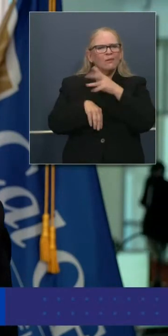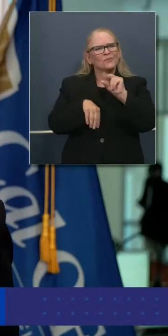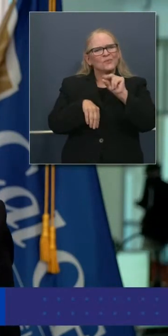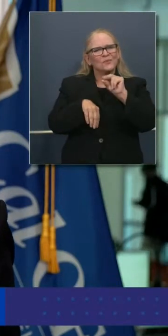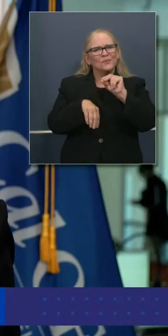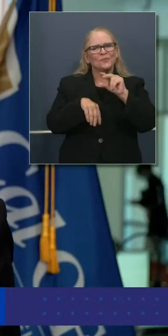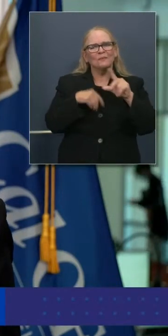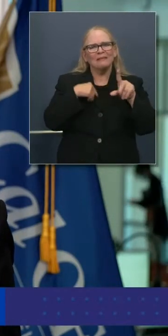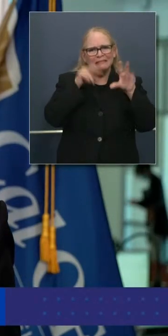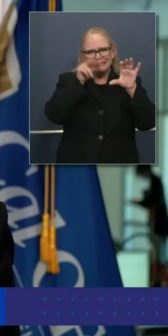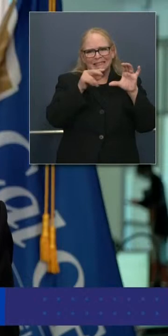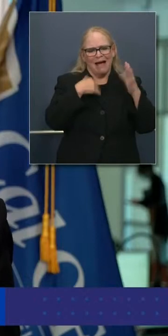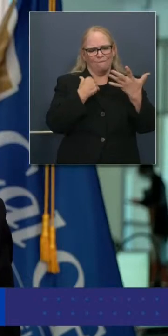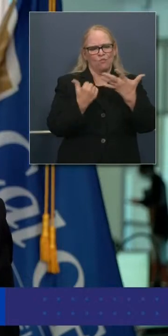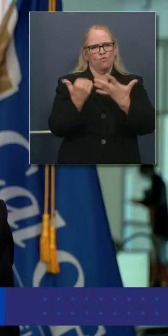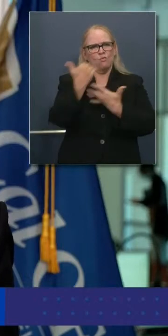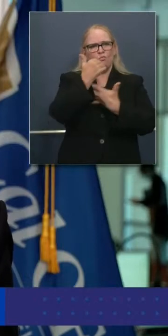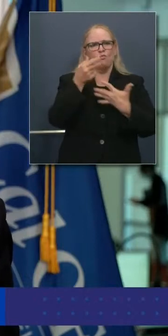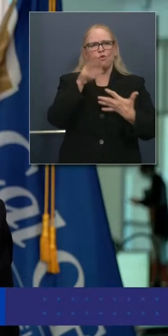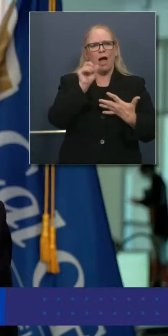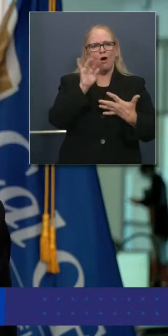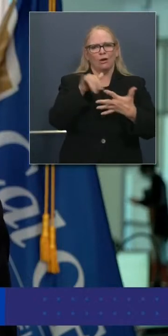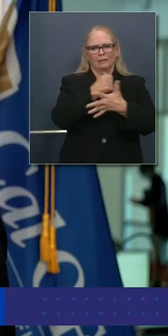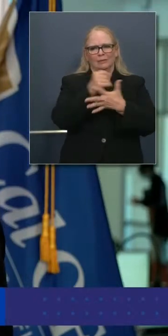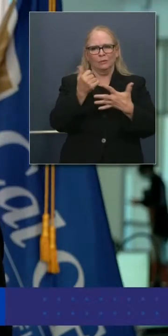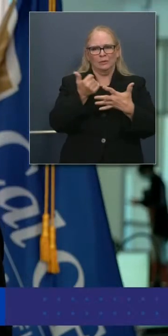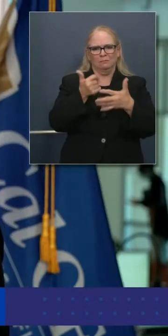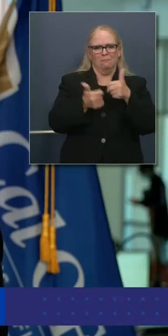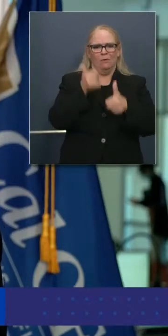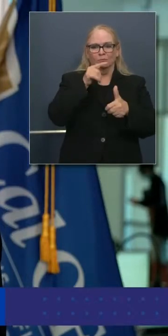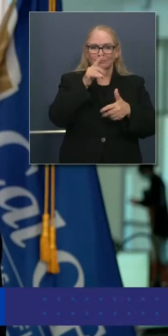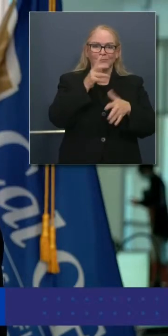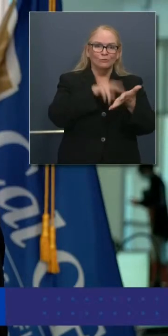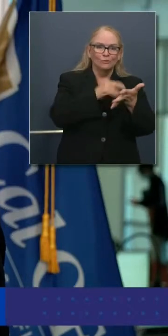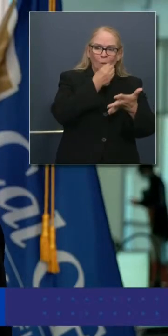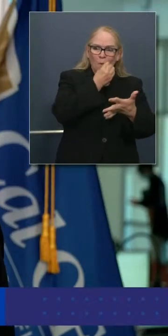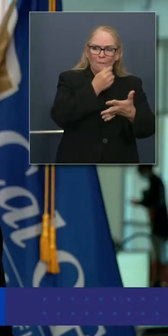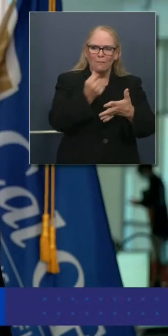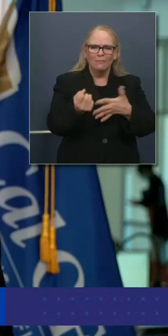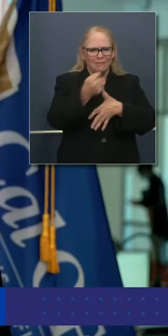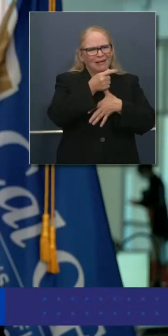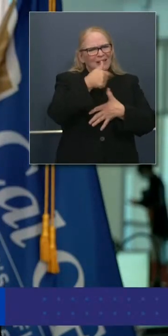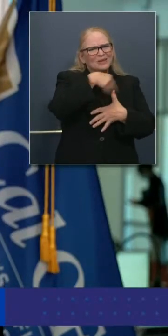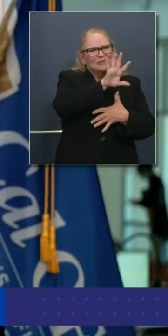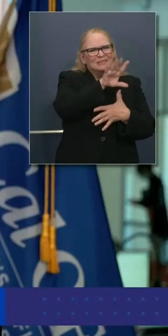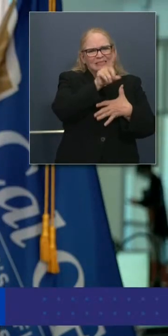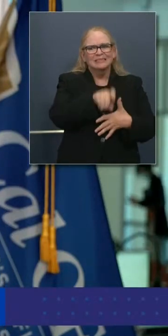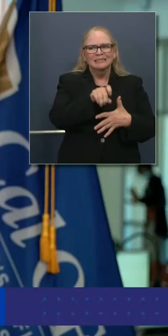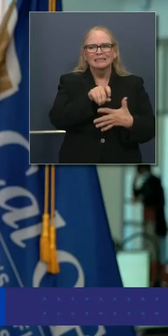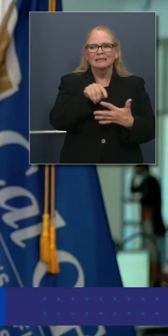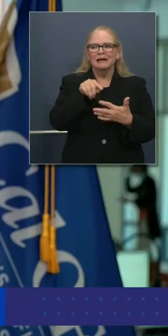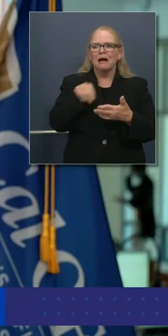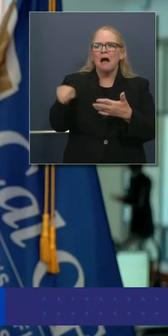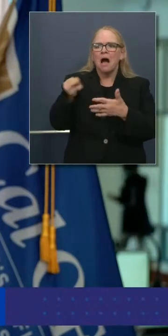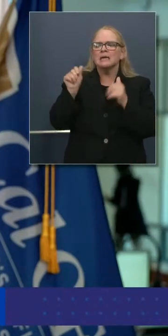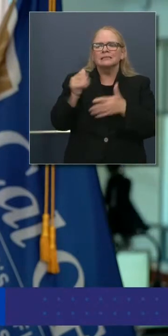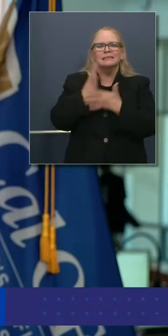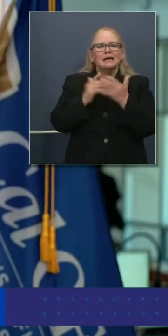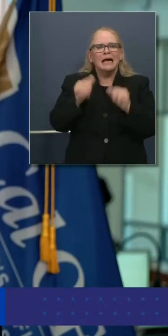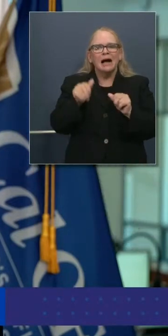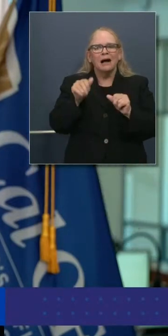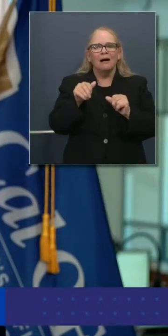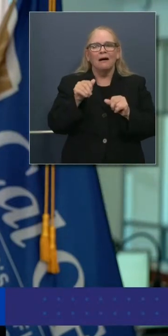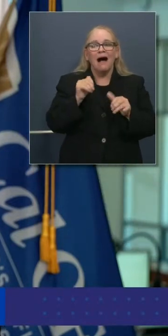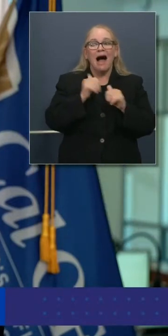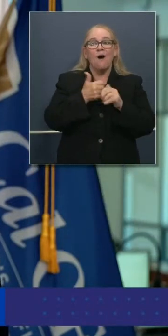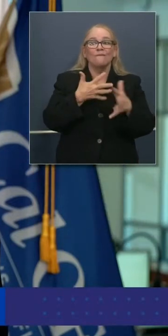who should get tested first and try to make sure that it's available there. As it relates to turnaround time, we have